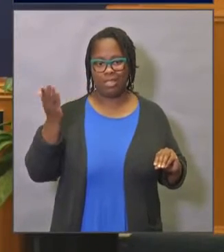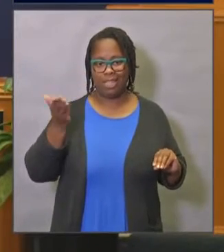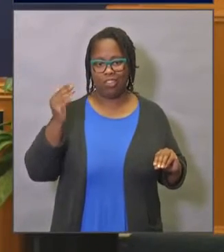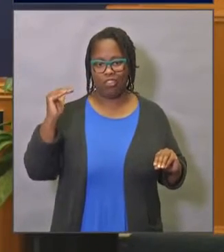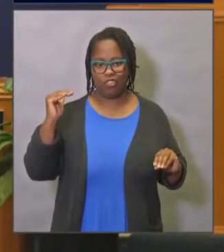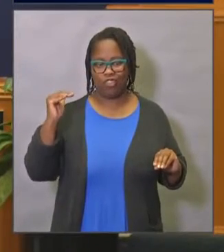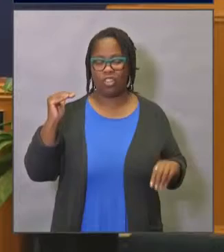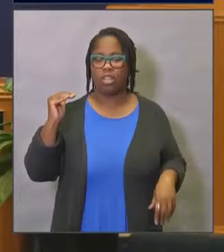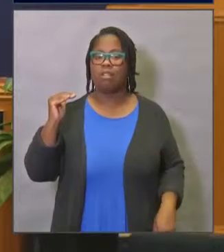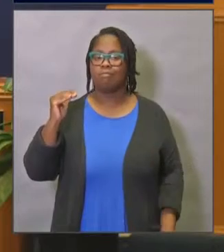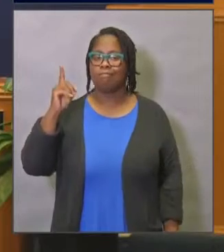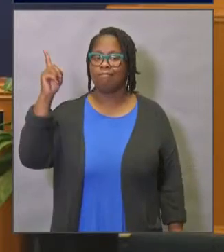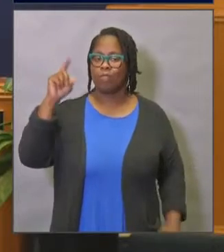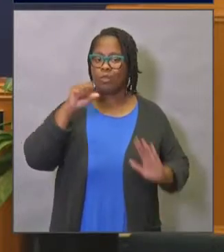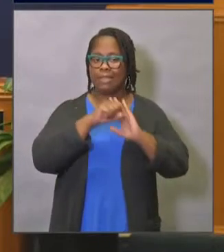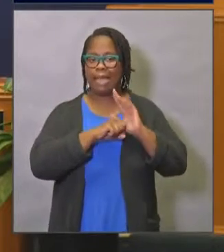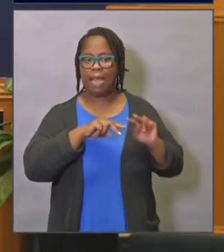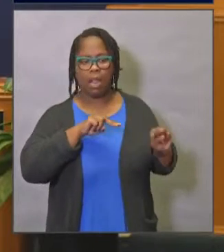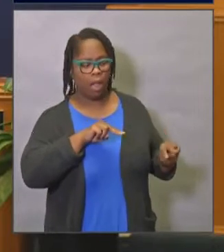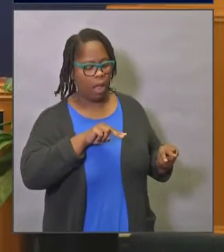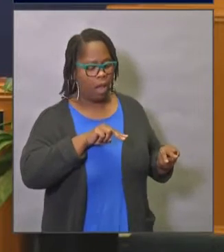at what is LA County's